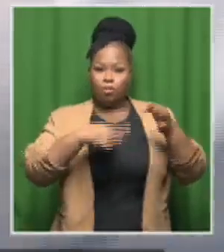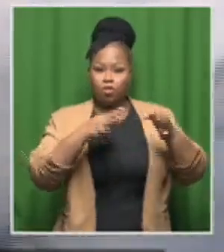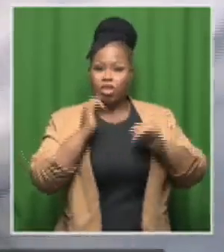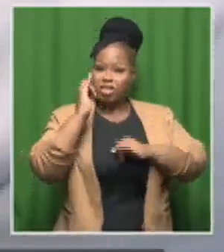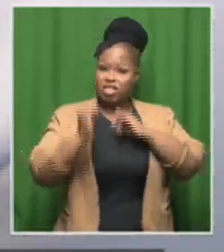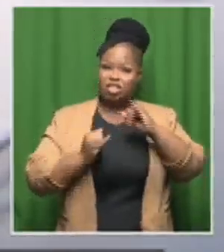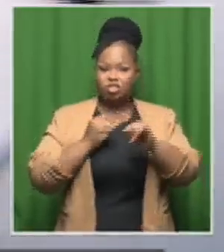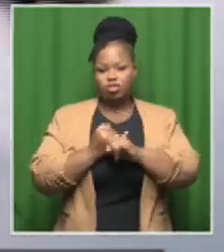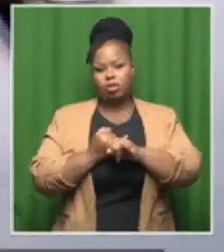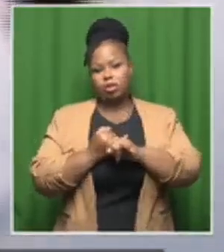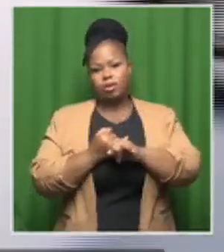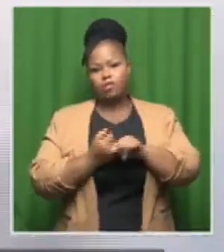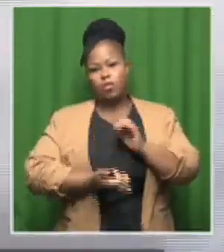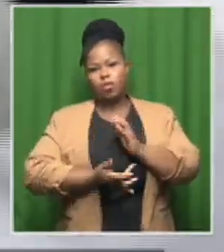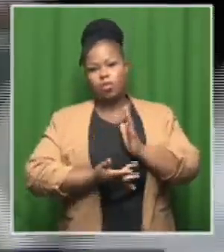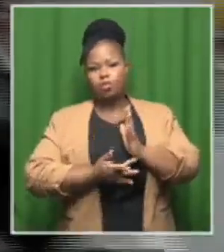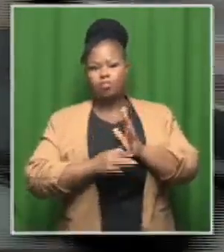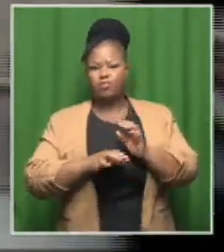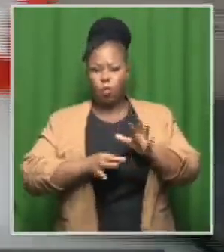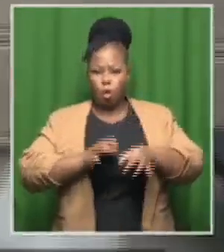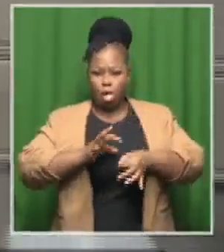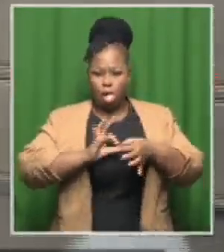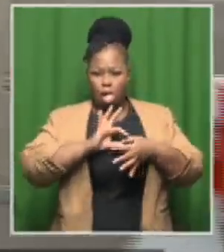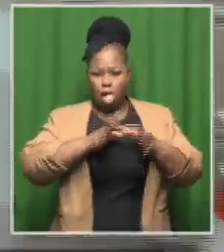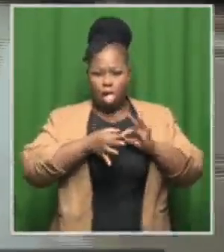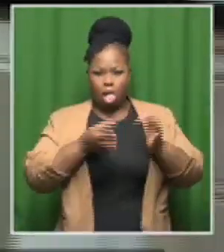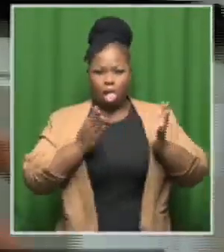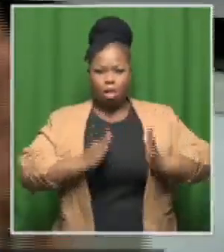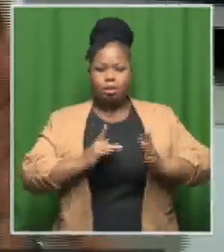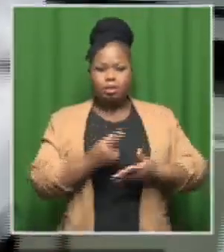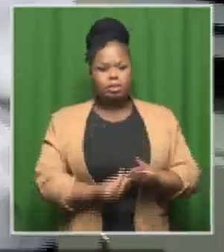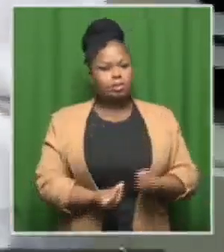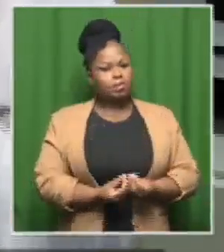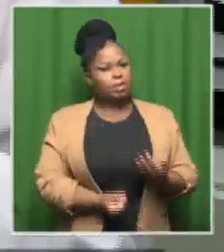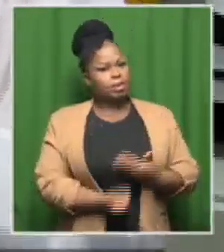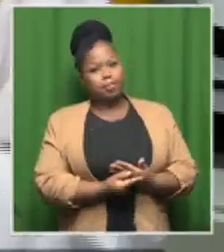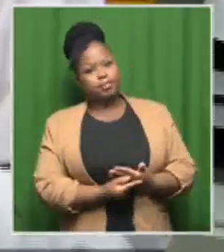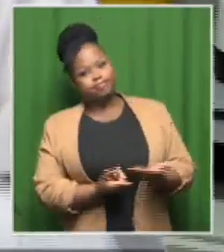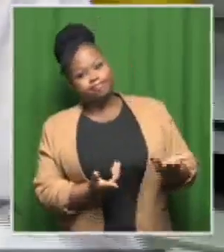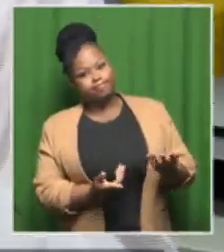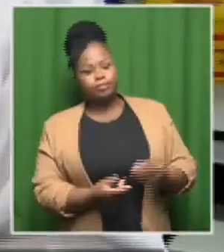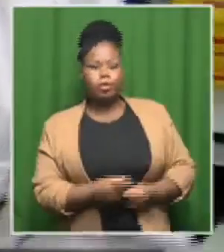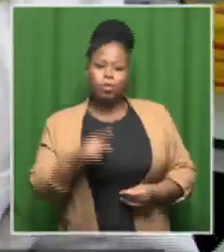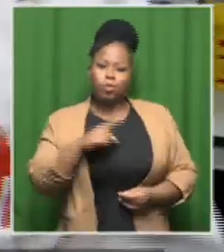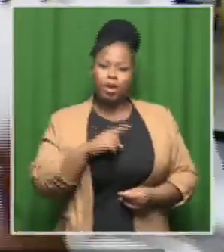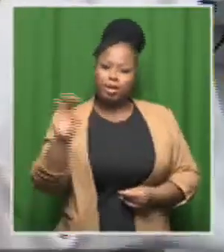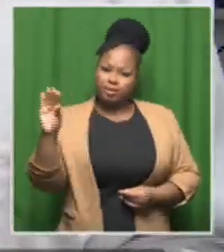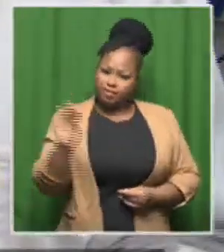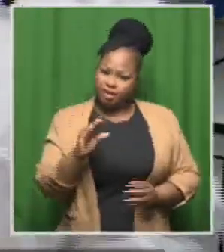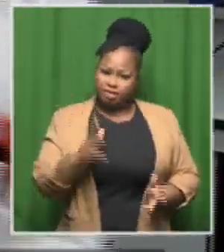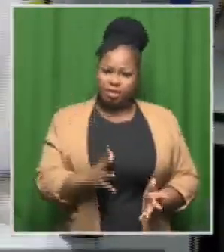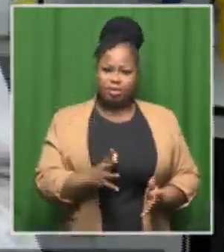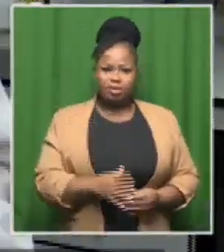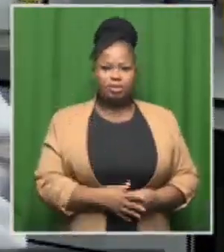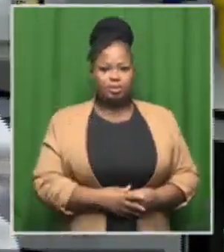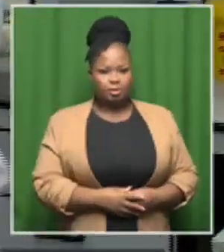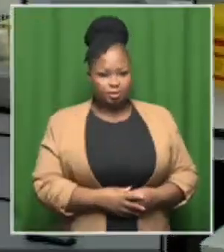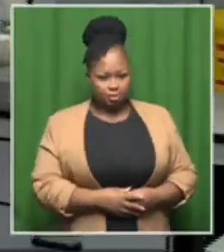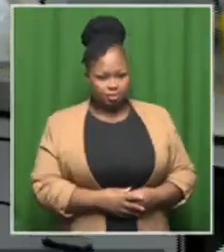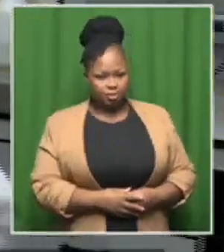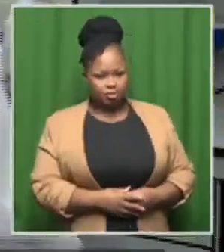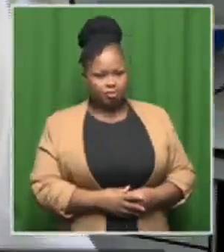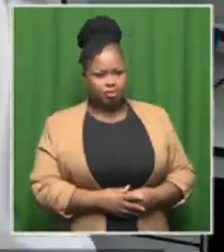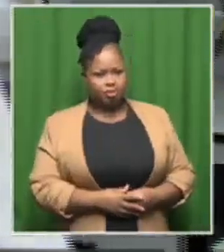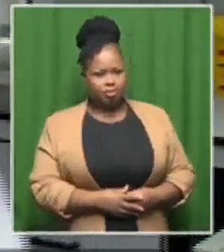internationally, because it's not something that's just happening randomly. It's because the university has actually invested seriously